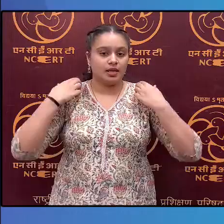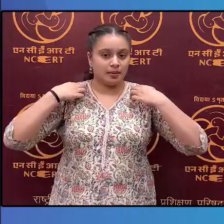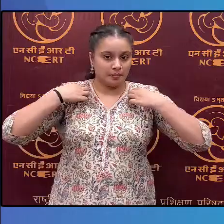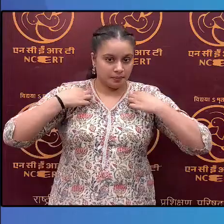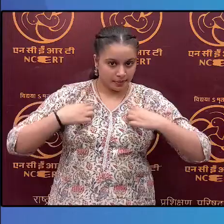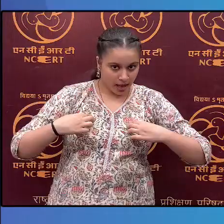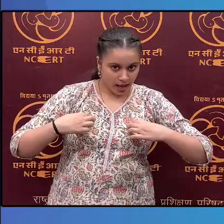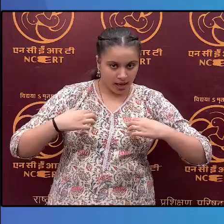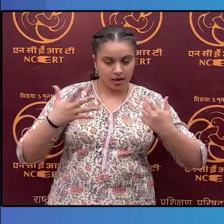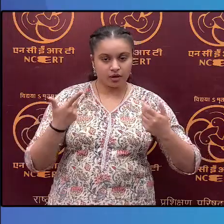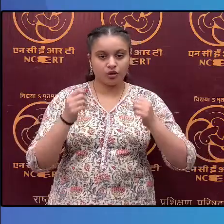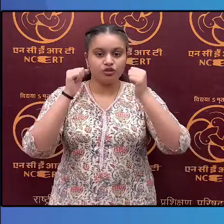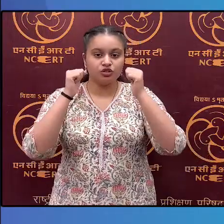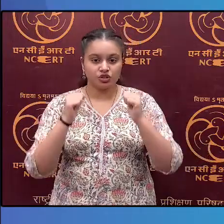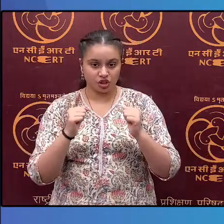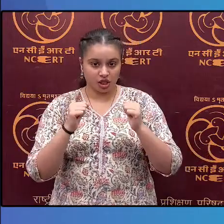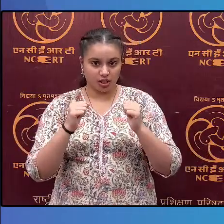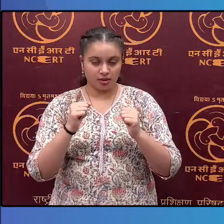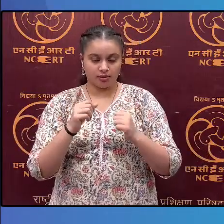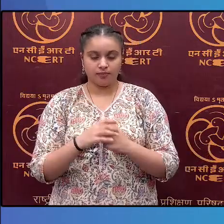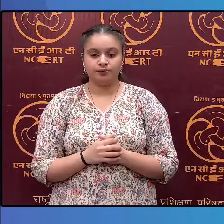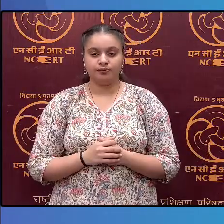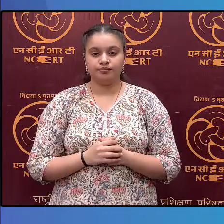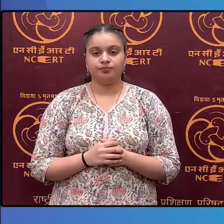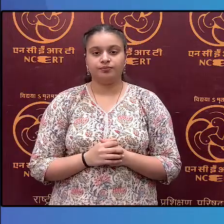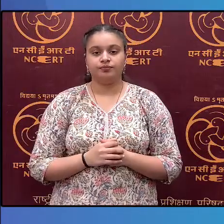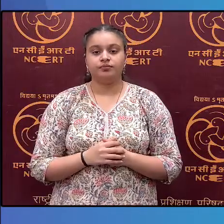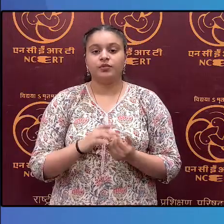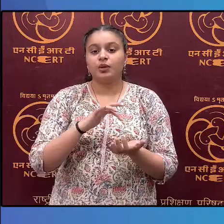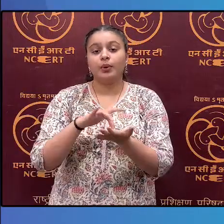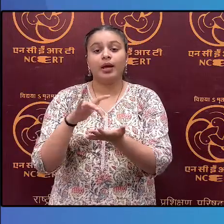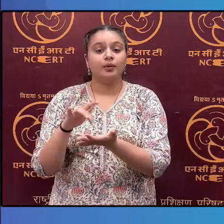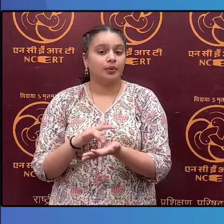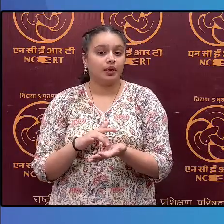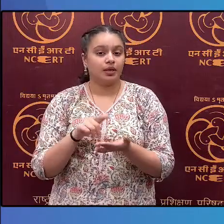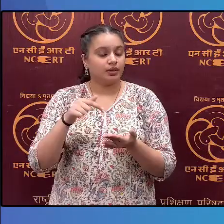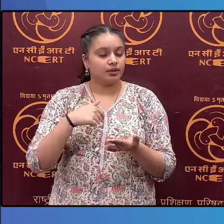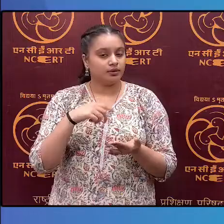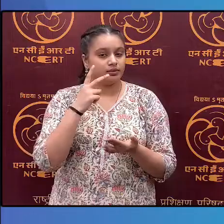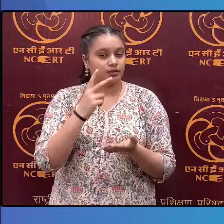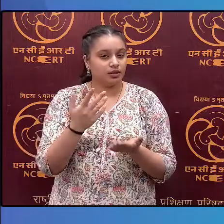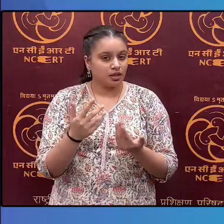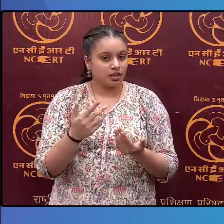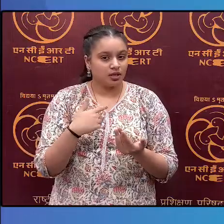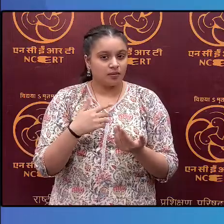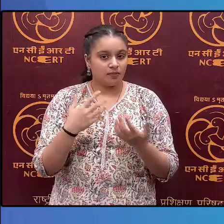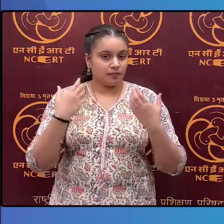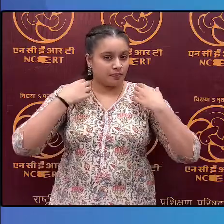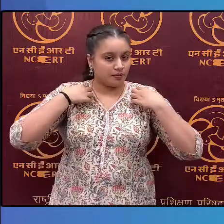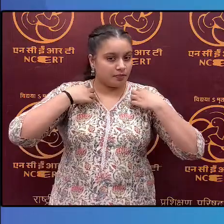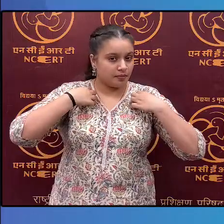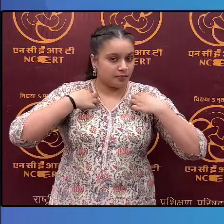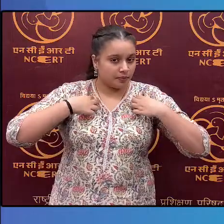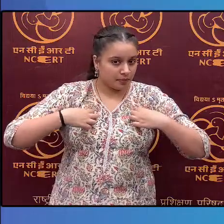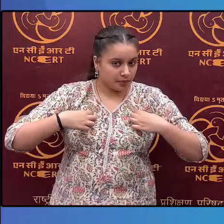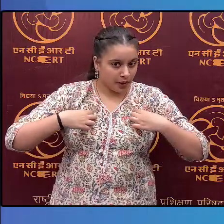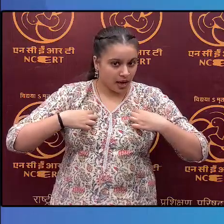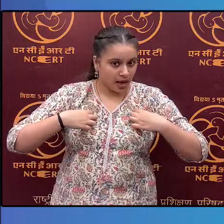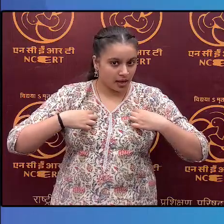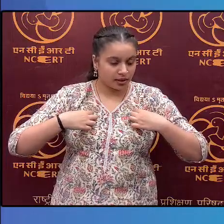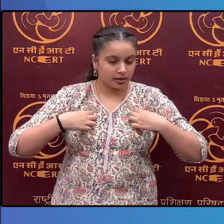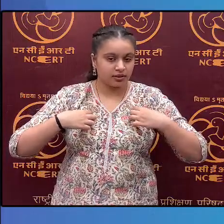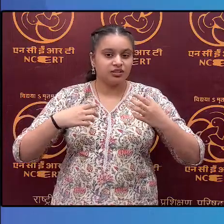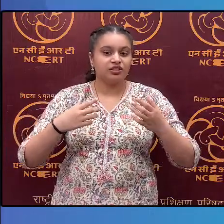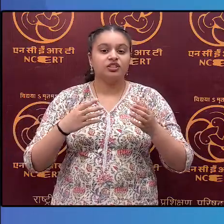in the picture where is the bag and where is the chair. Okay. So, I can see that there's a bag and the bag is, I guess, on the